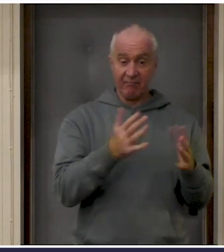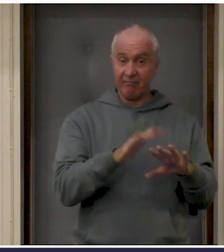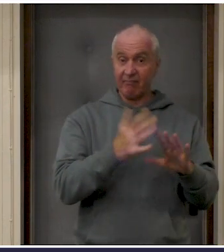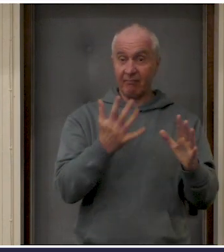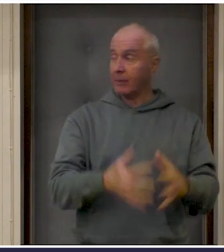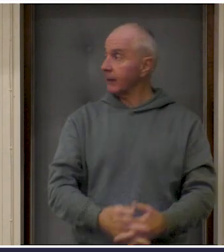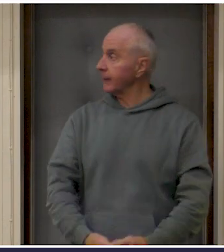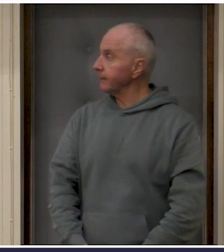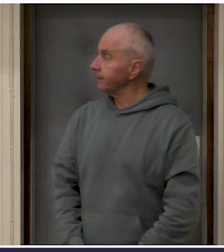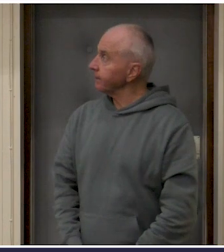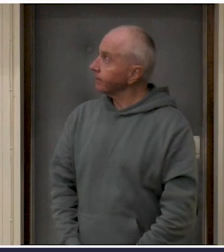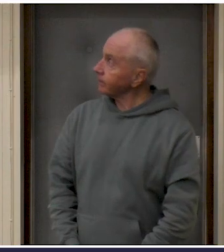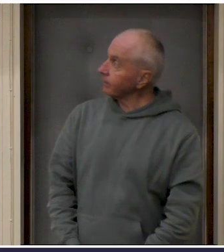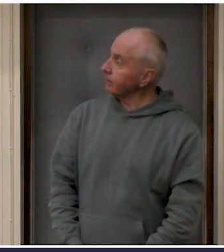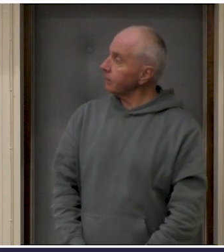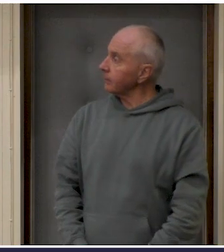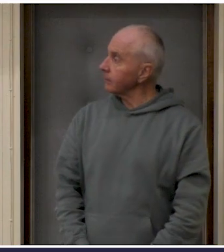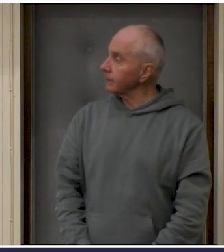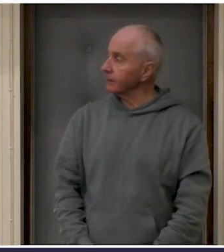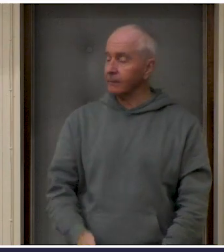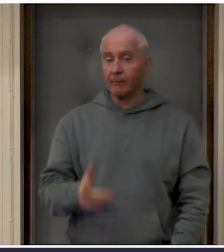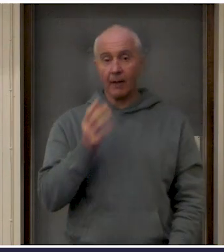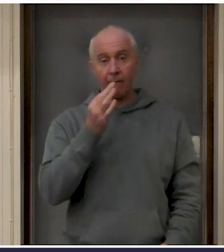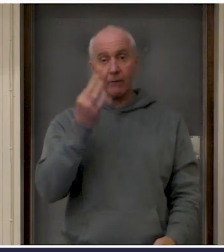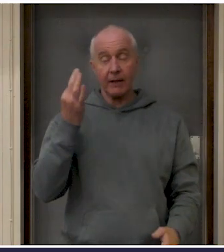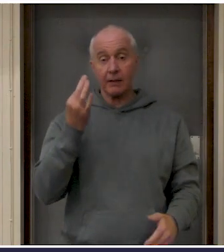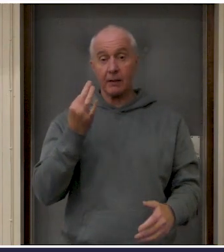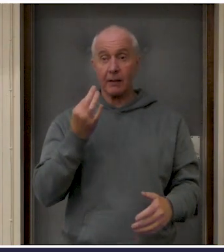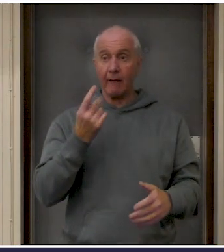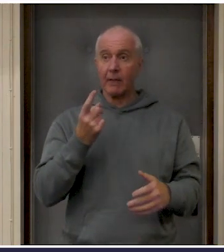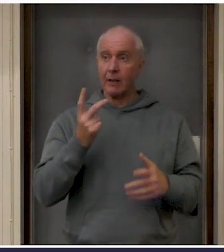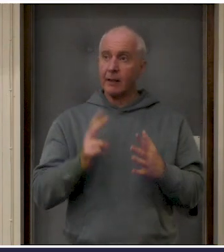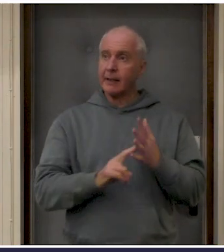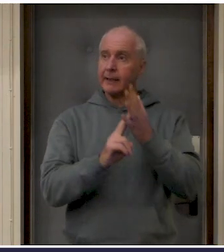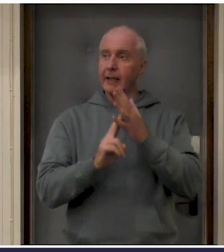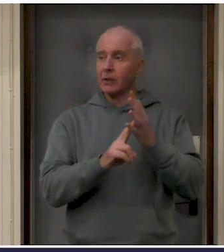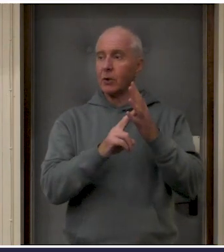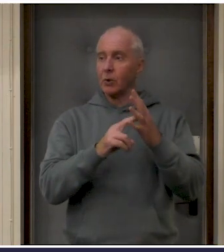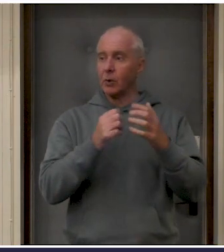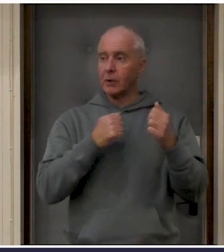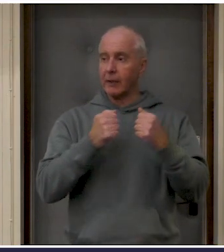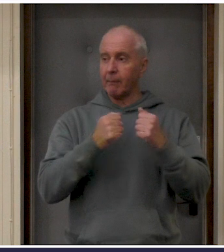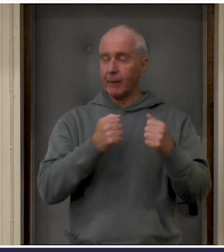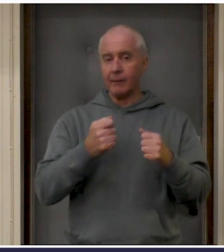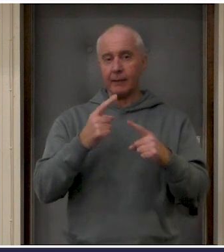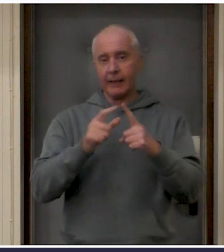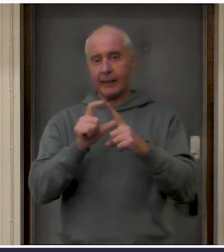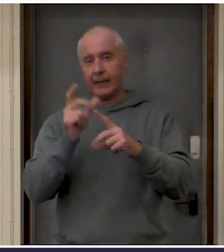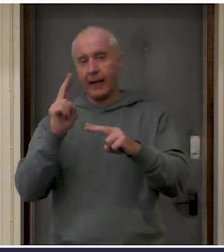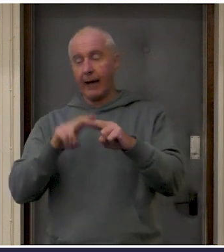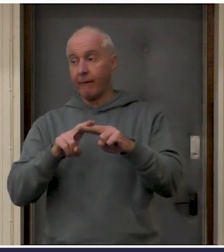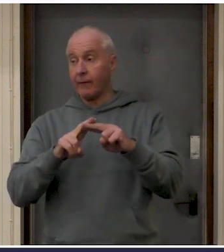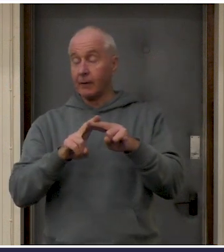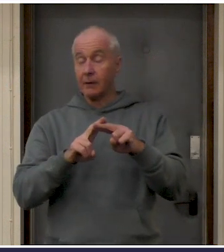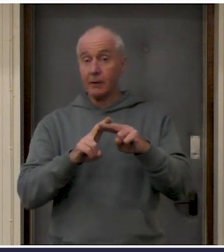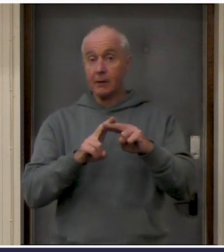Interestingly, by the way, I've marked. So France has a national champion nuclear provider, which is EDF. They've